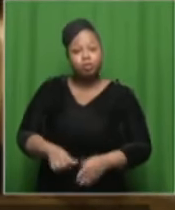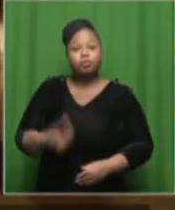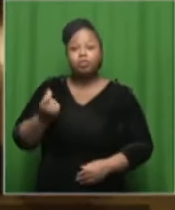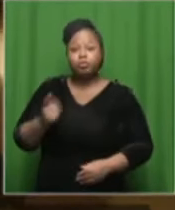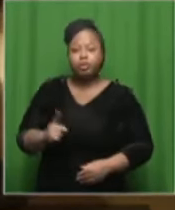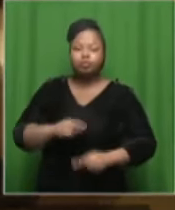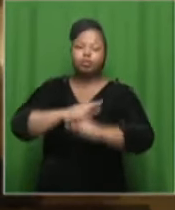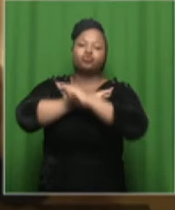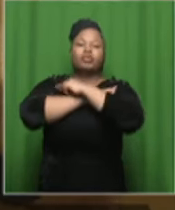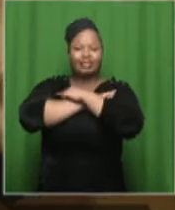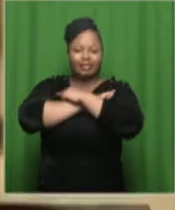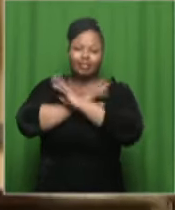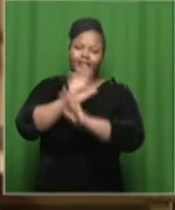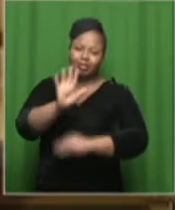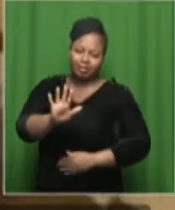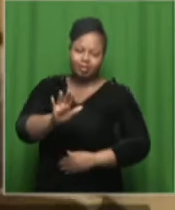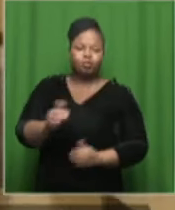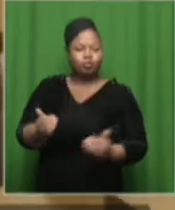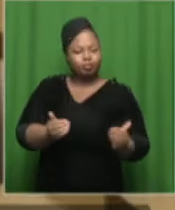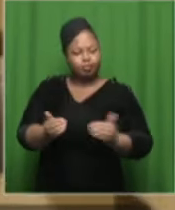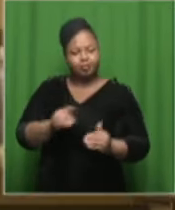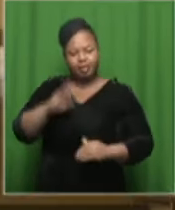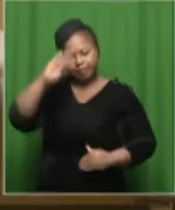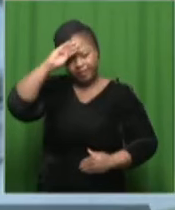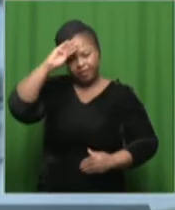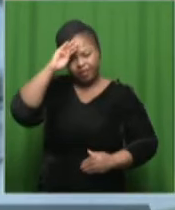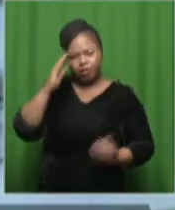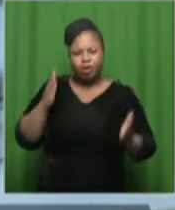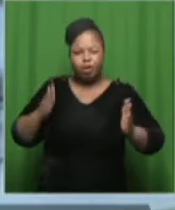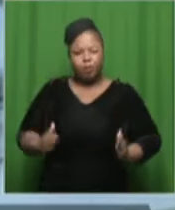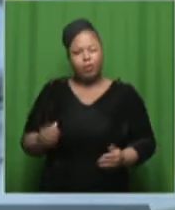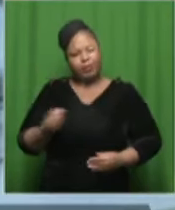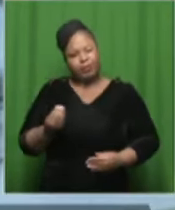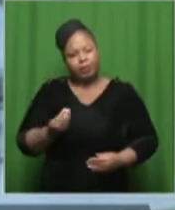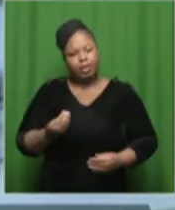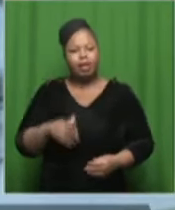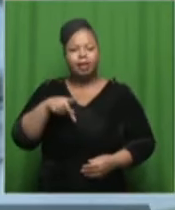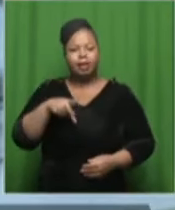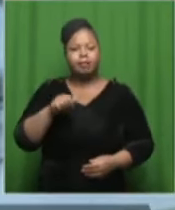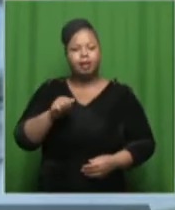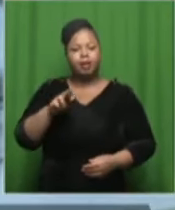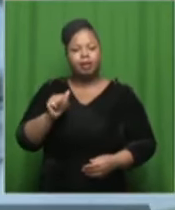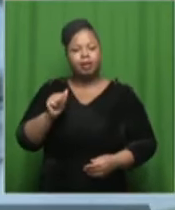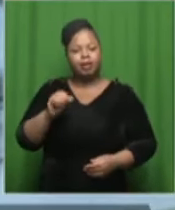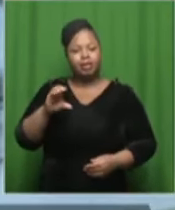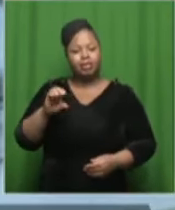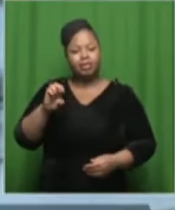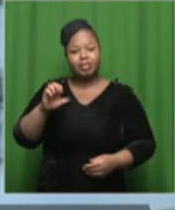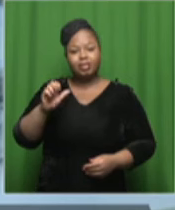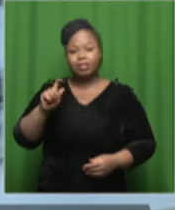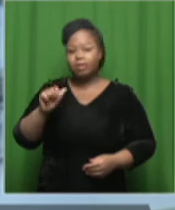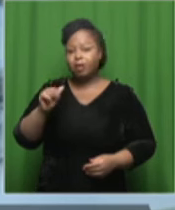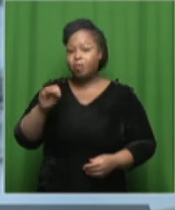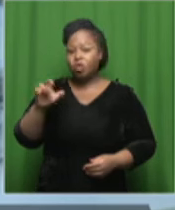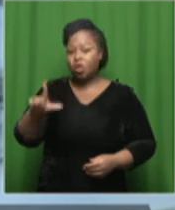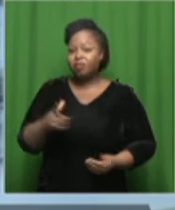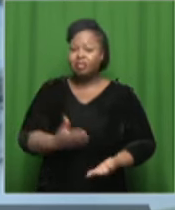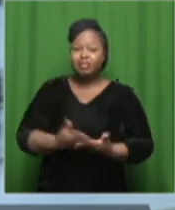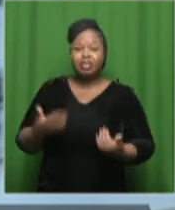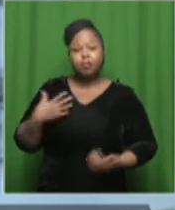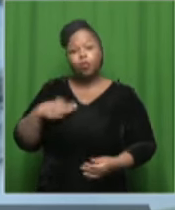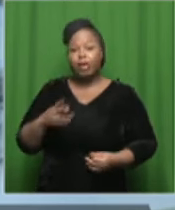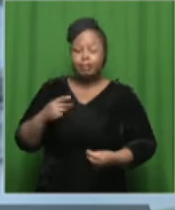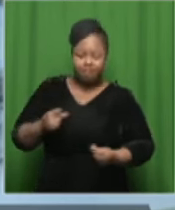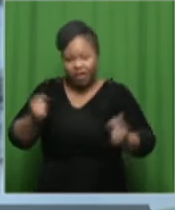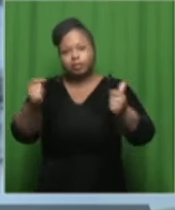rest. And managing fever and body aches with something like paracetamol. People want a quick fix, but unfortunately, at the end of the day, the rest is